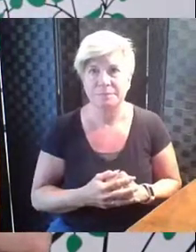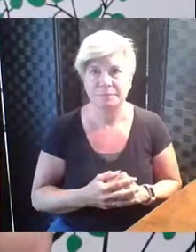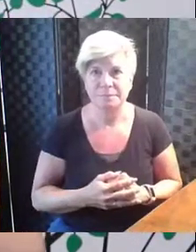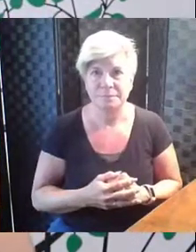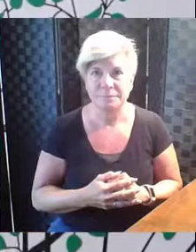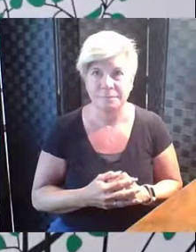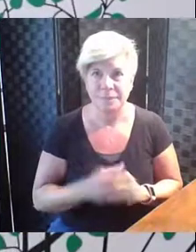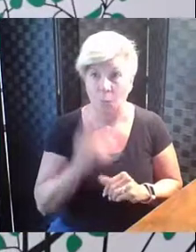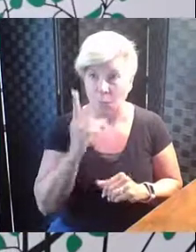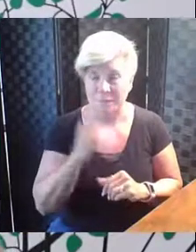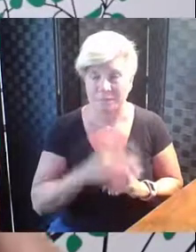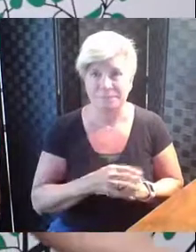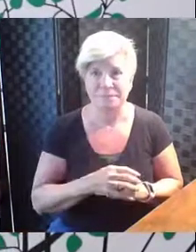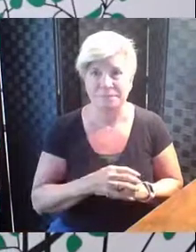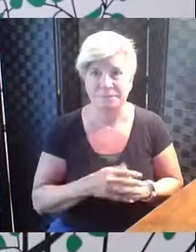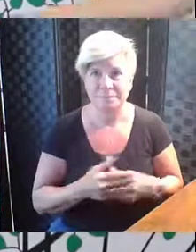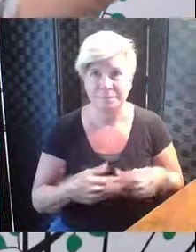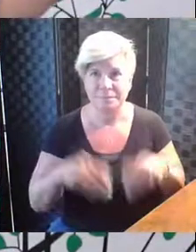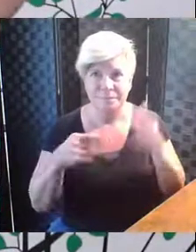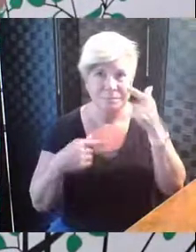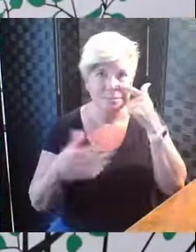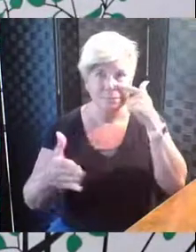That was one.